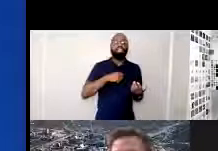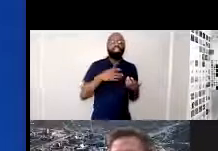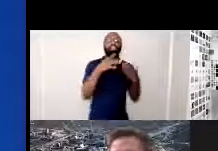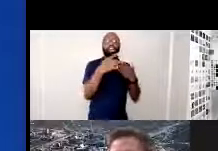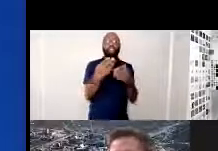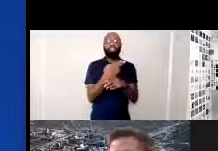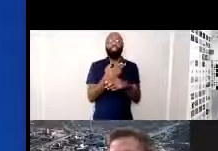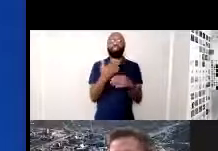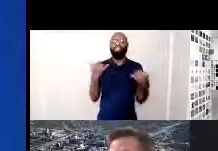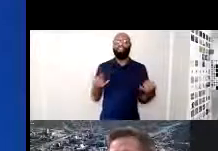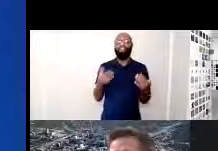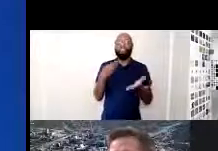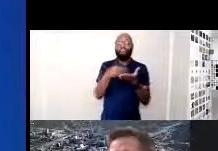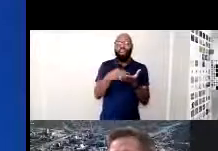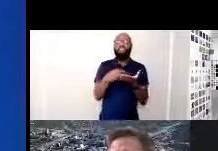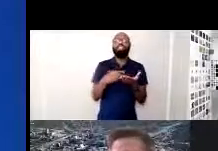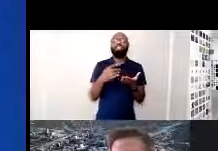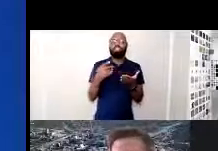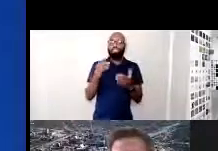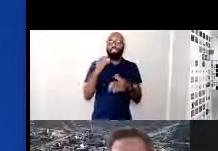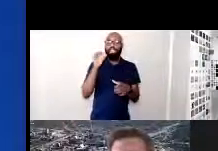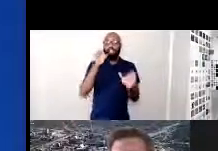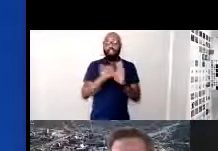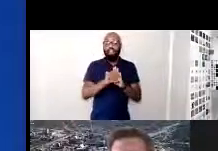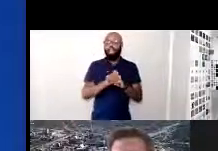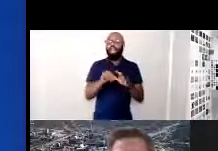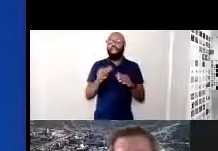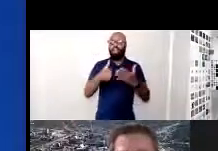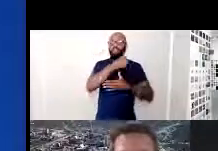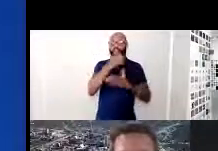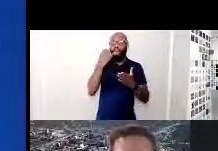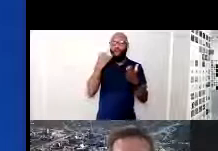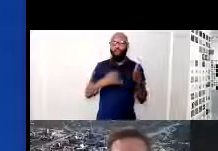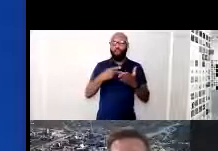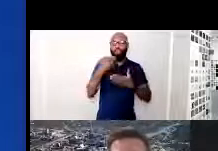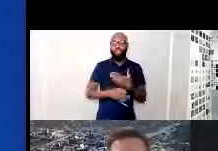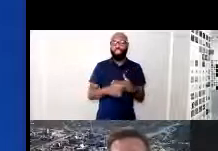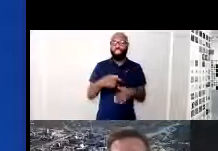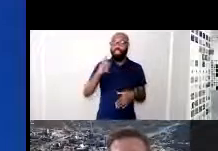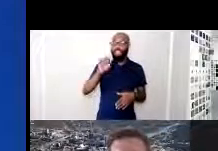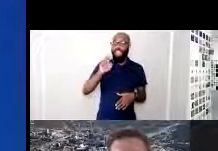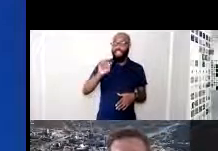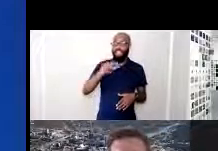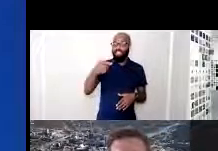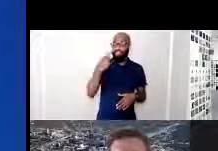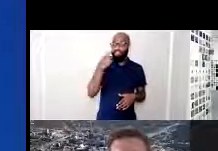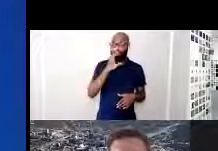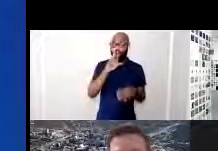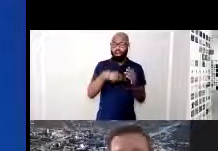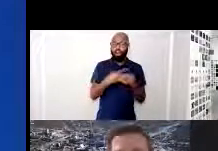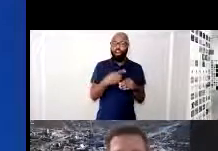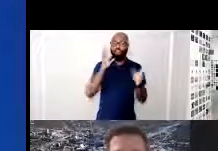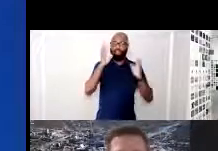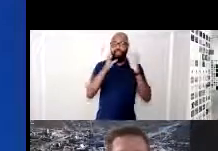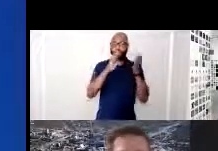and identifying and prioritizing art projects. Kevin, can you speak to the Creative Community Empowerment Plan? Sure,